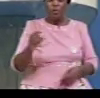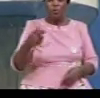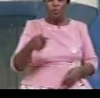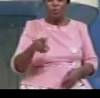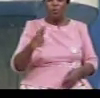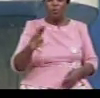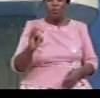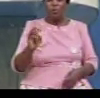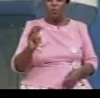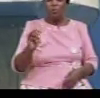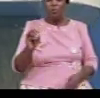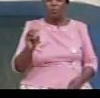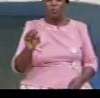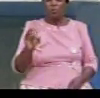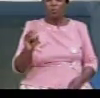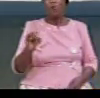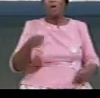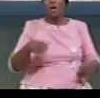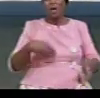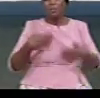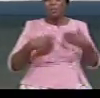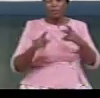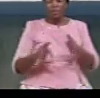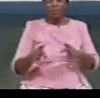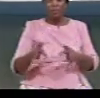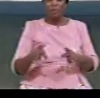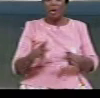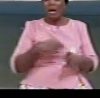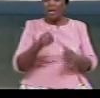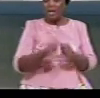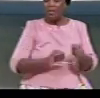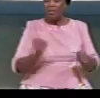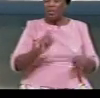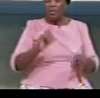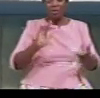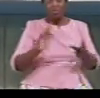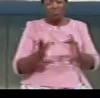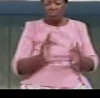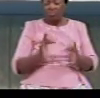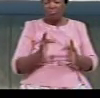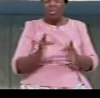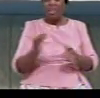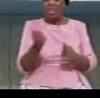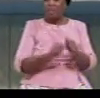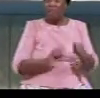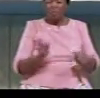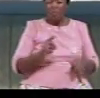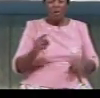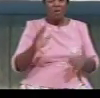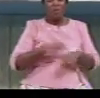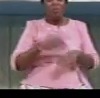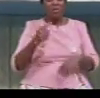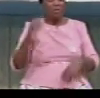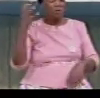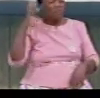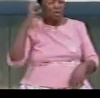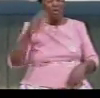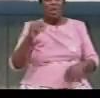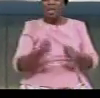people. And all over online, all over on the radio, all